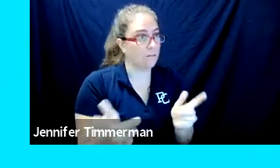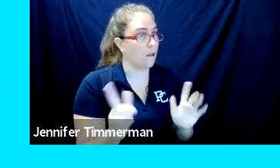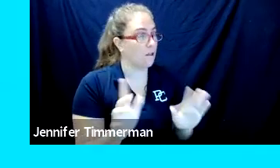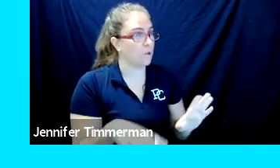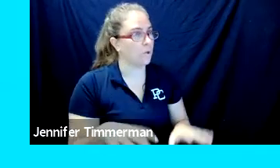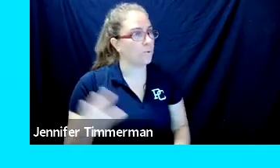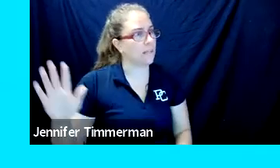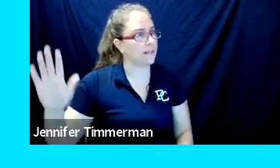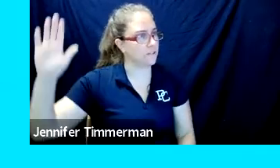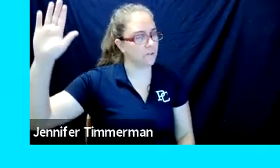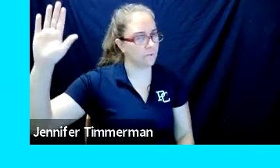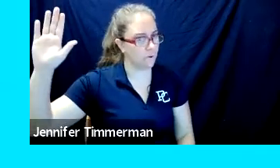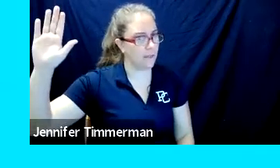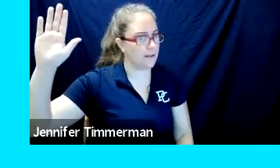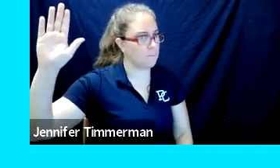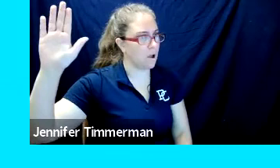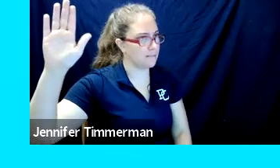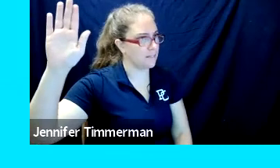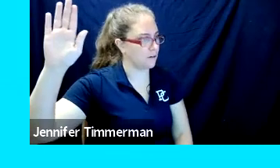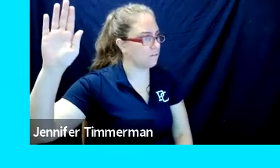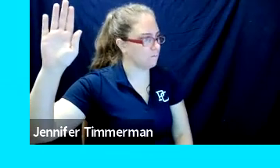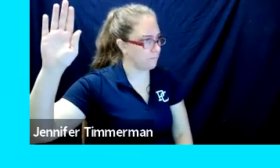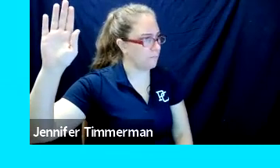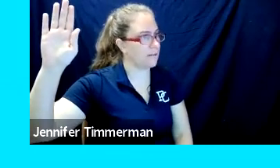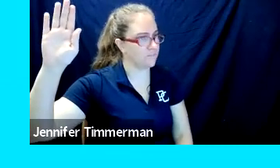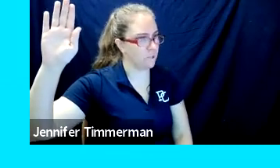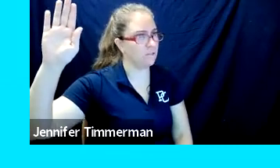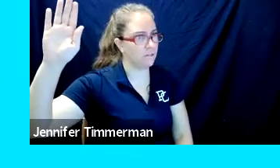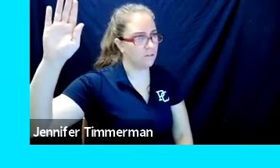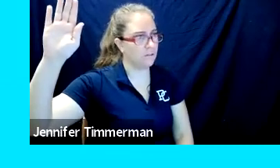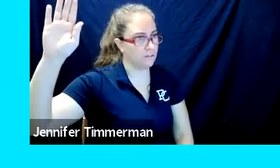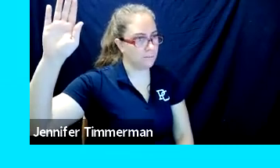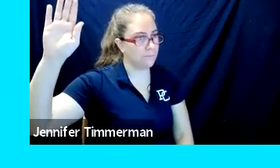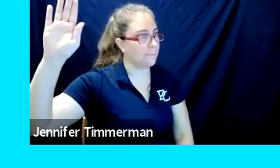going. Who would like to go ahead and pause here? My brain is full.